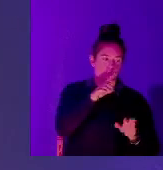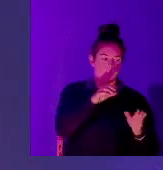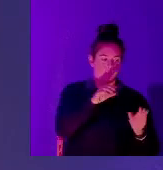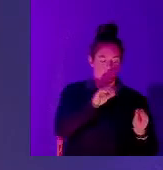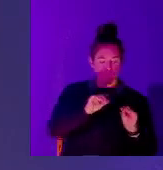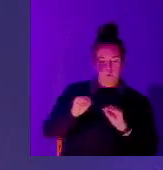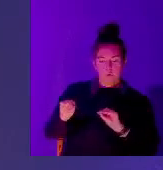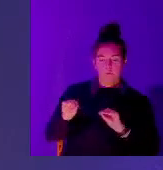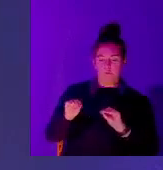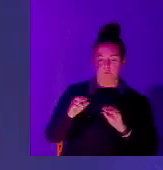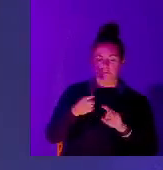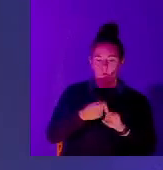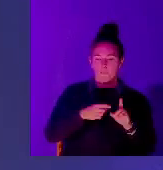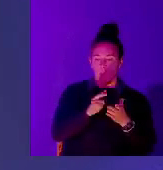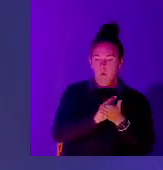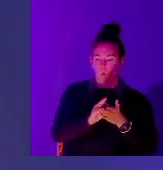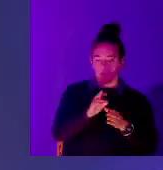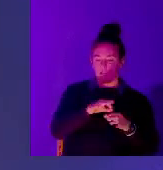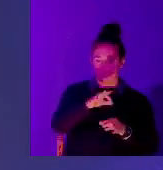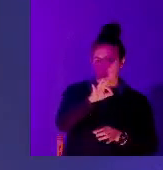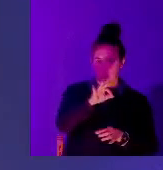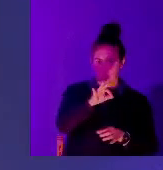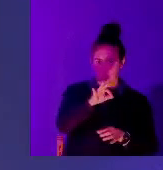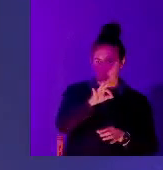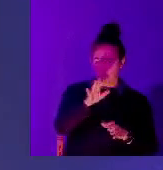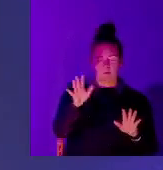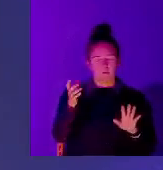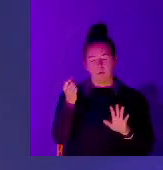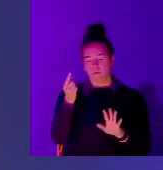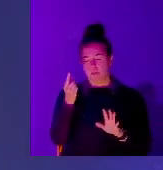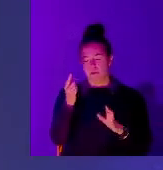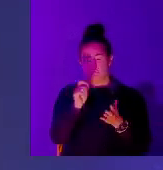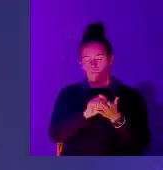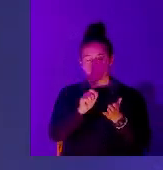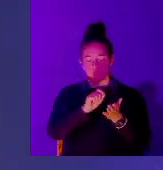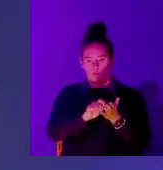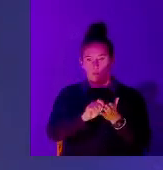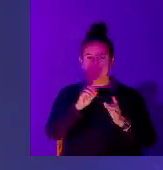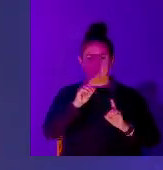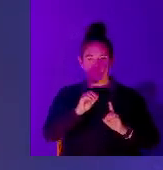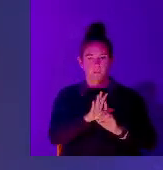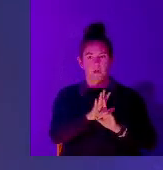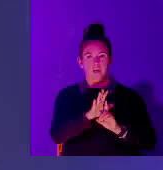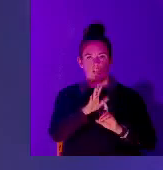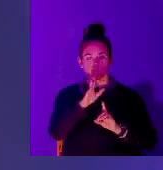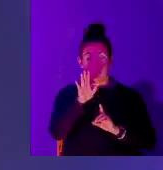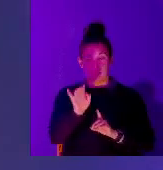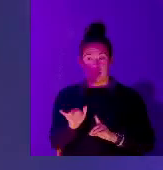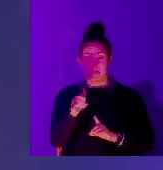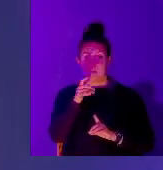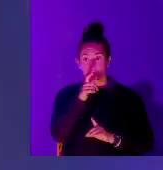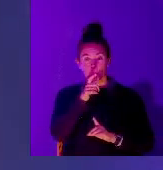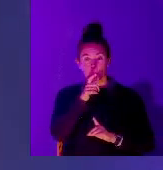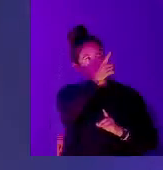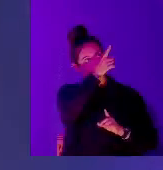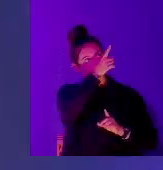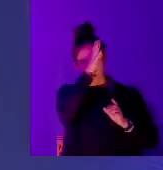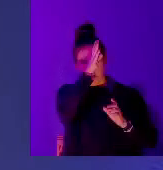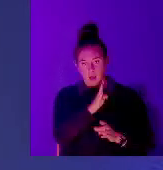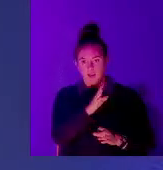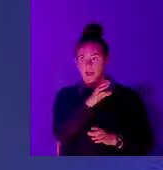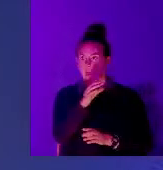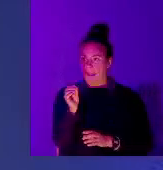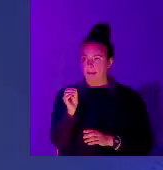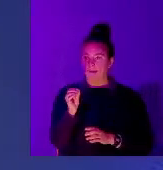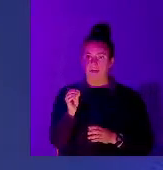Scripture is inspired by God. It's dictated by the power of the Holy Spirit, and he will